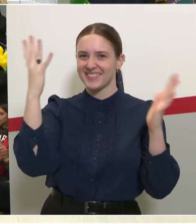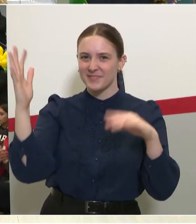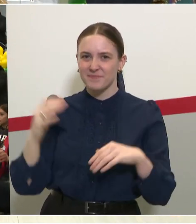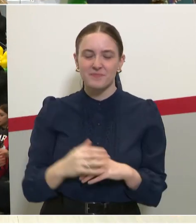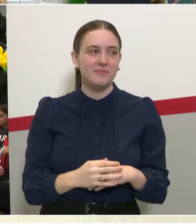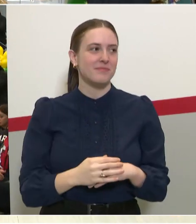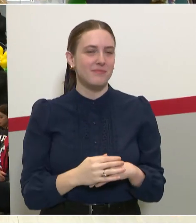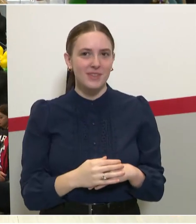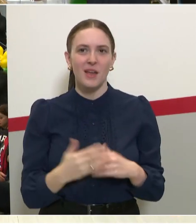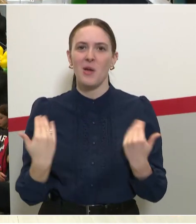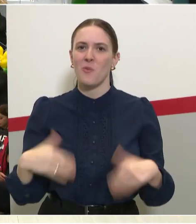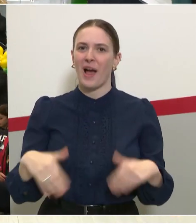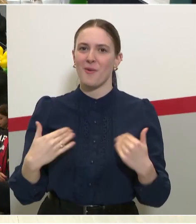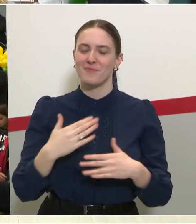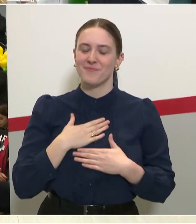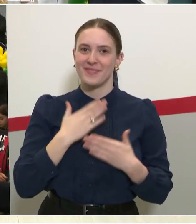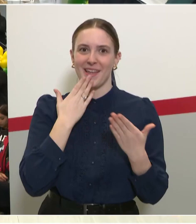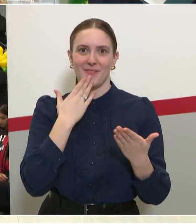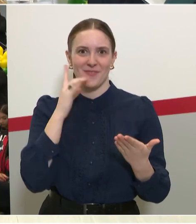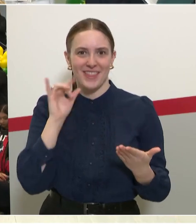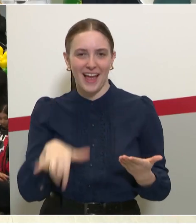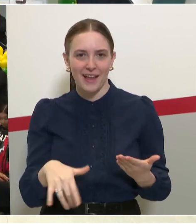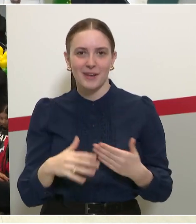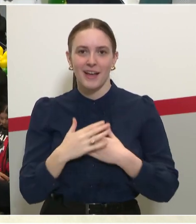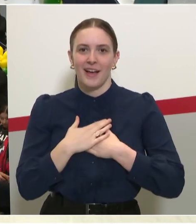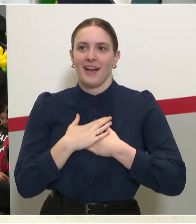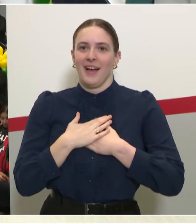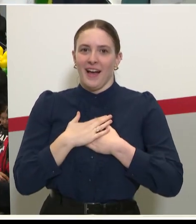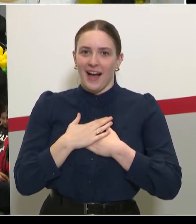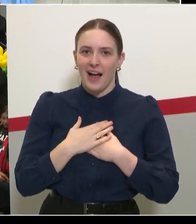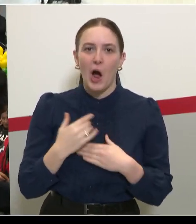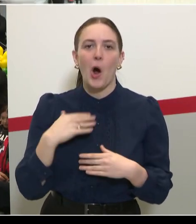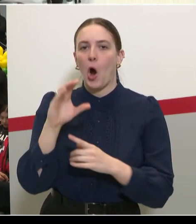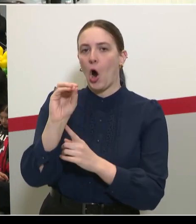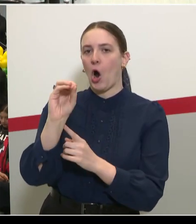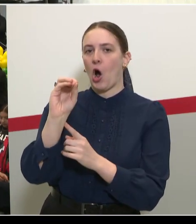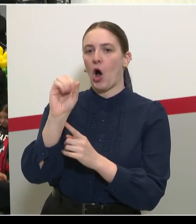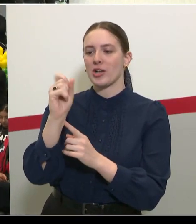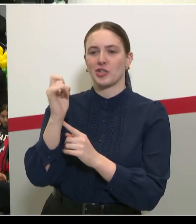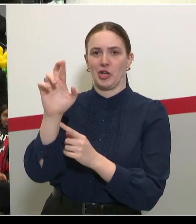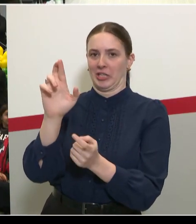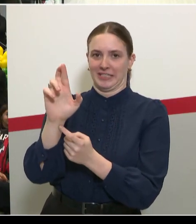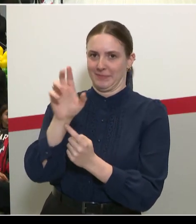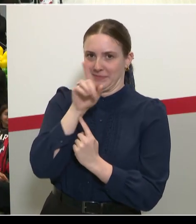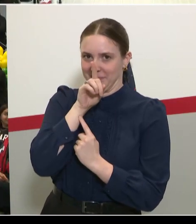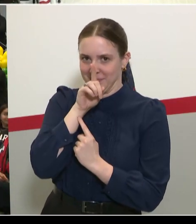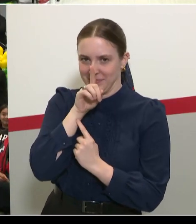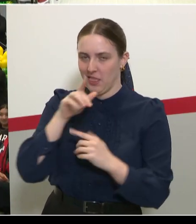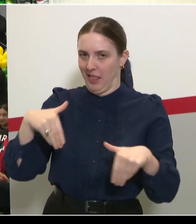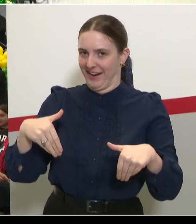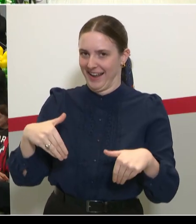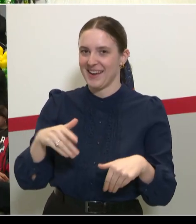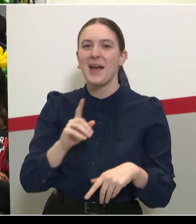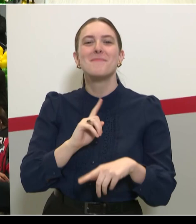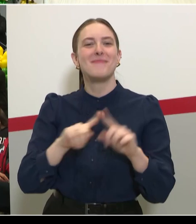Thank you for that. Wishful thinking, not Oscar winner just yet, but I appreciate